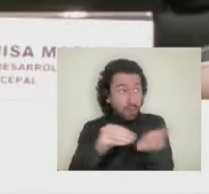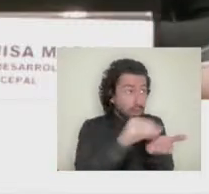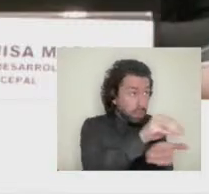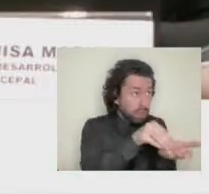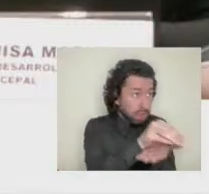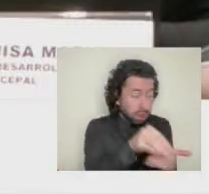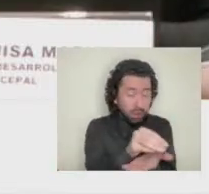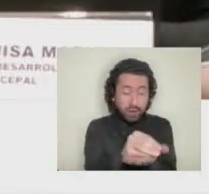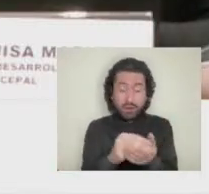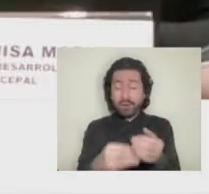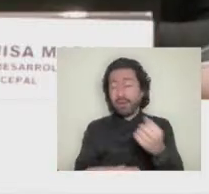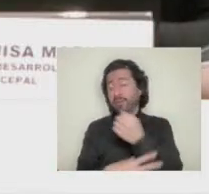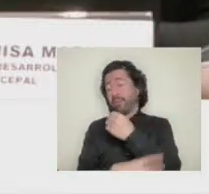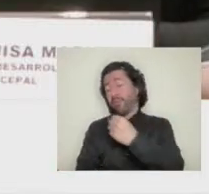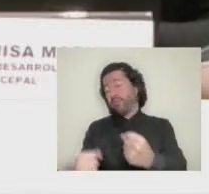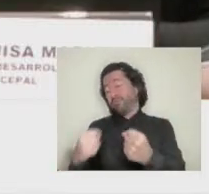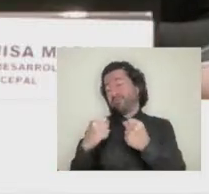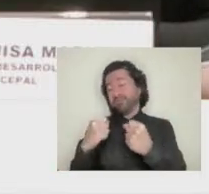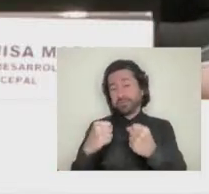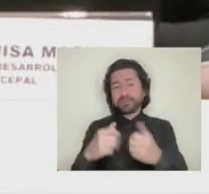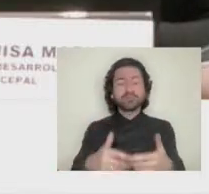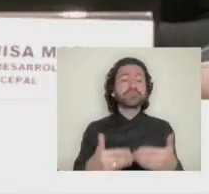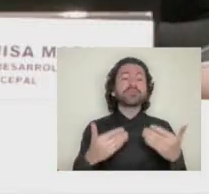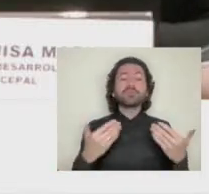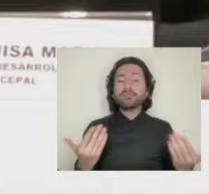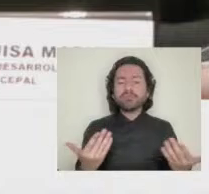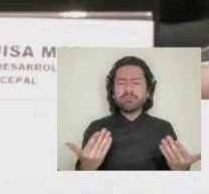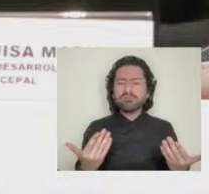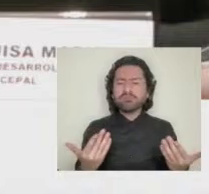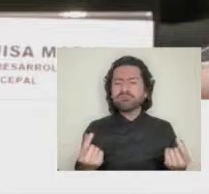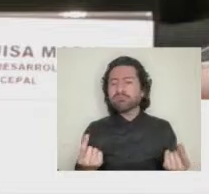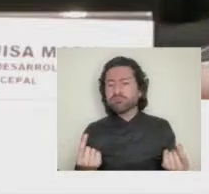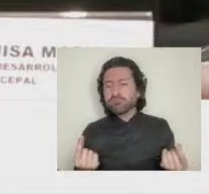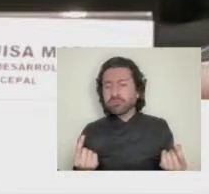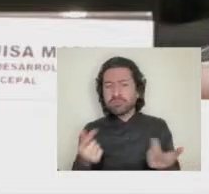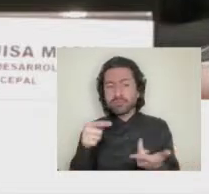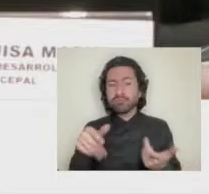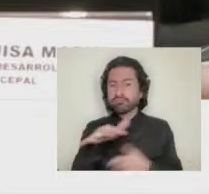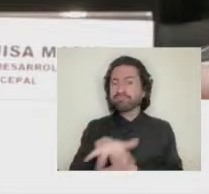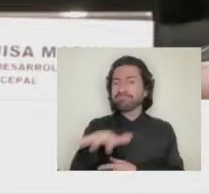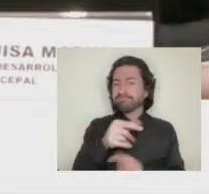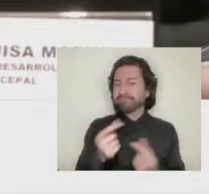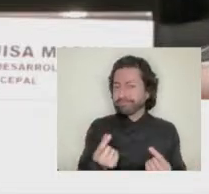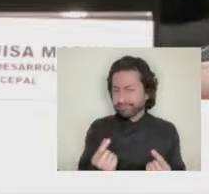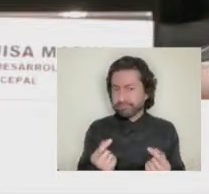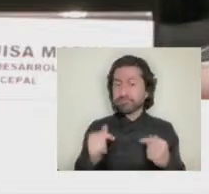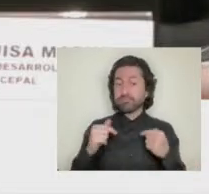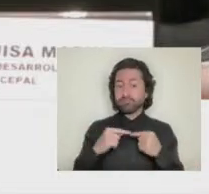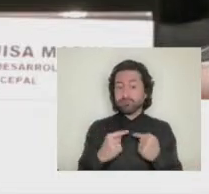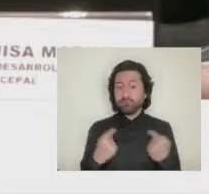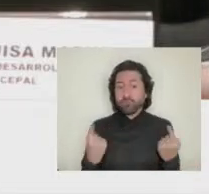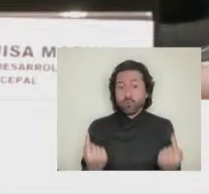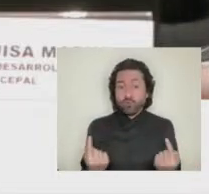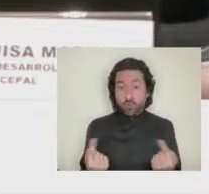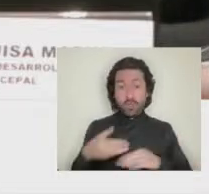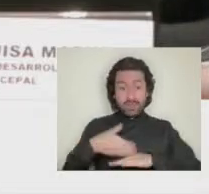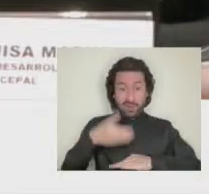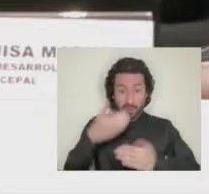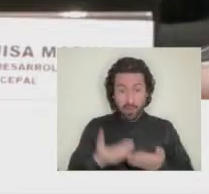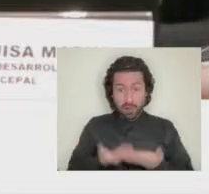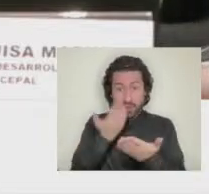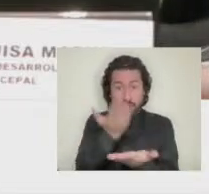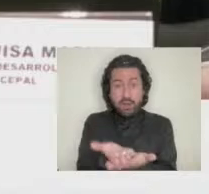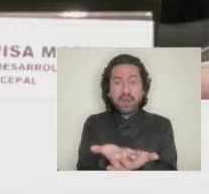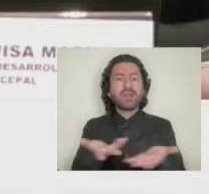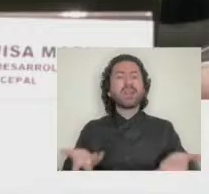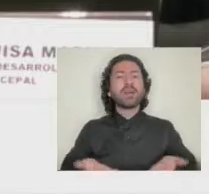even if they are already poor. So in order to address this situation, what we propose at